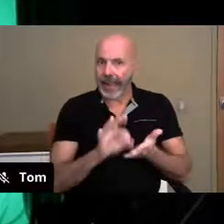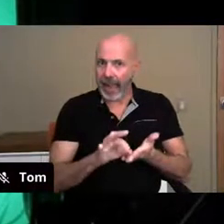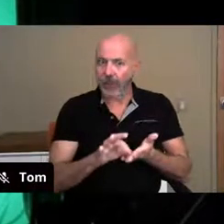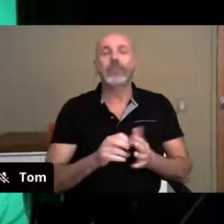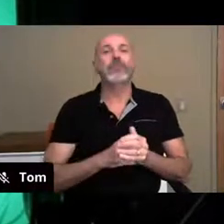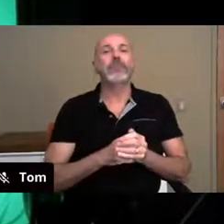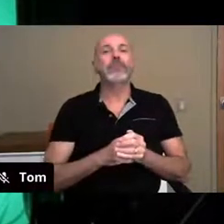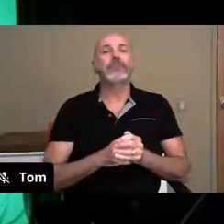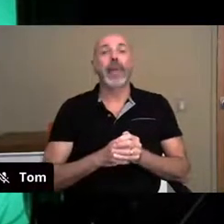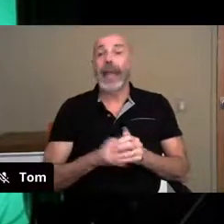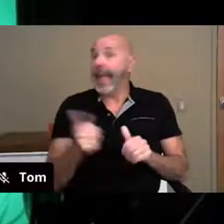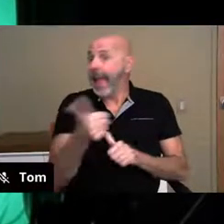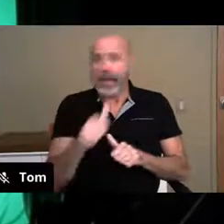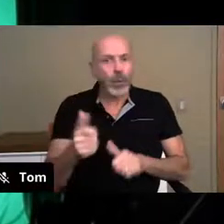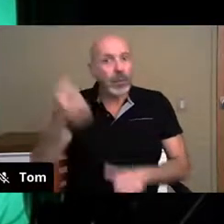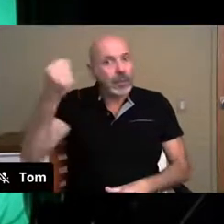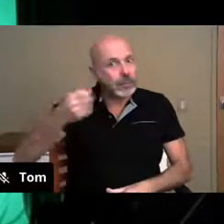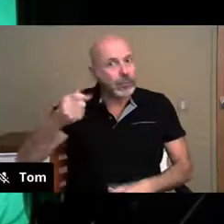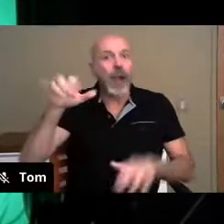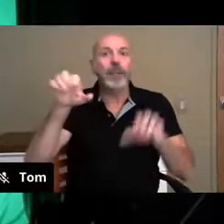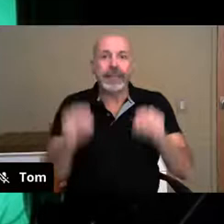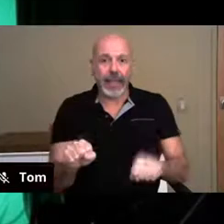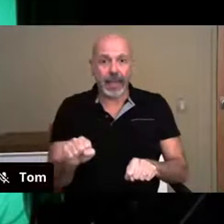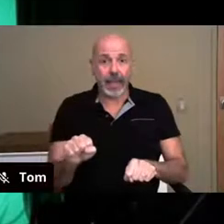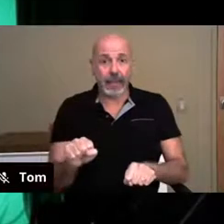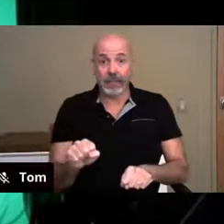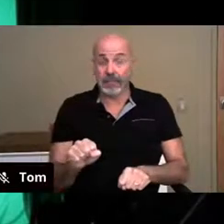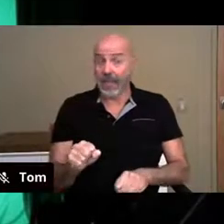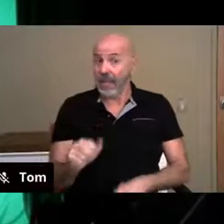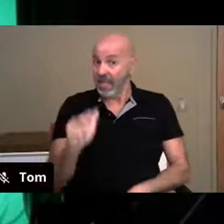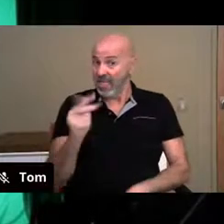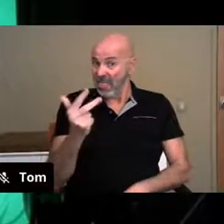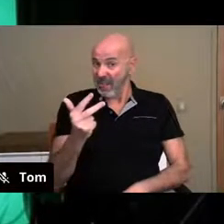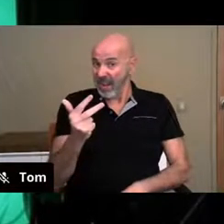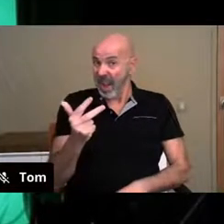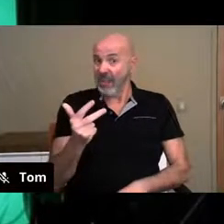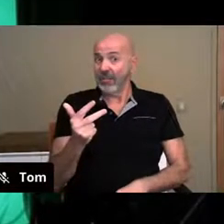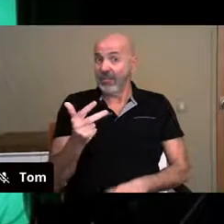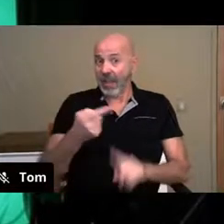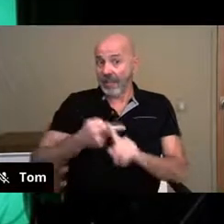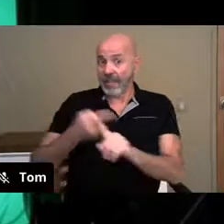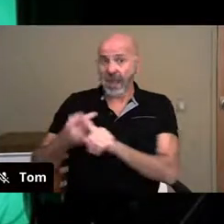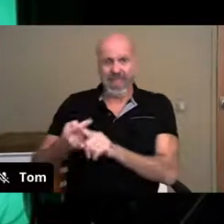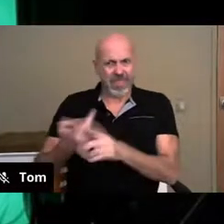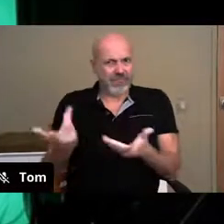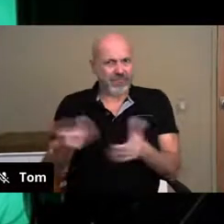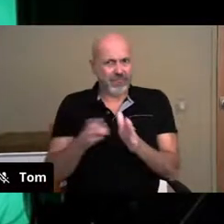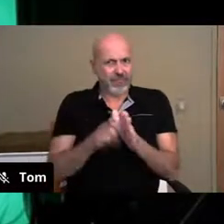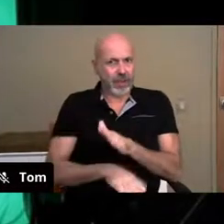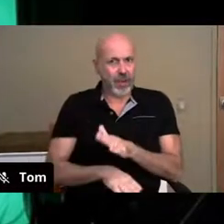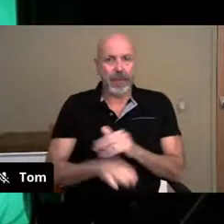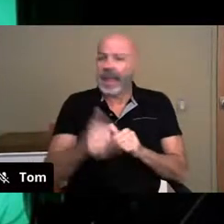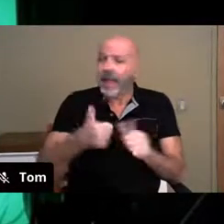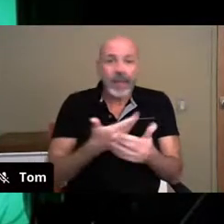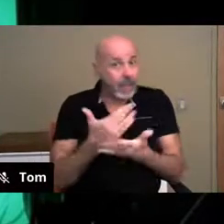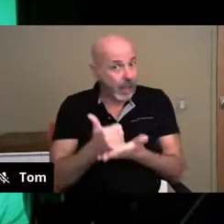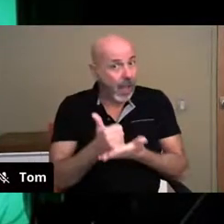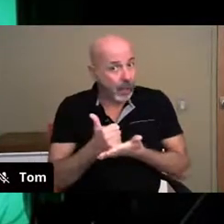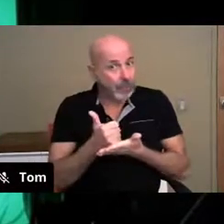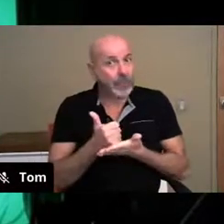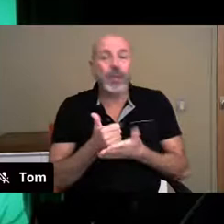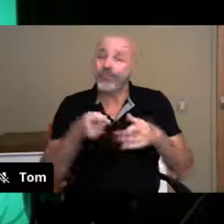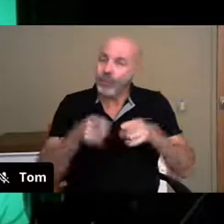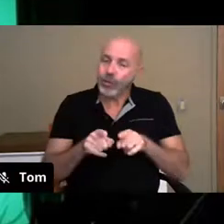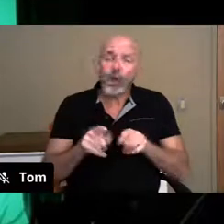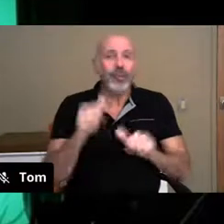can subscribe to the show for as little as $3 a month, and every little bit helps. And throughout the show,